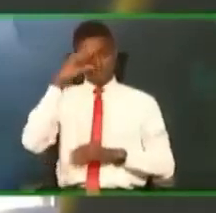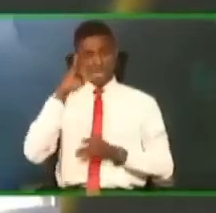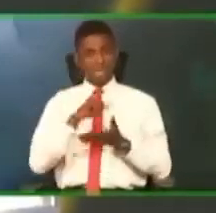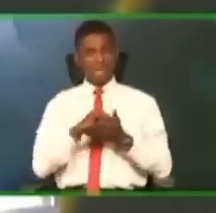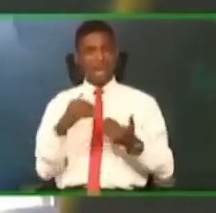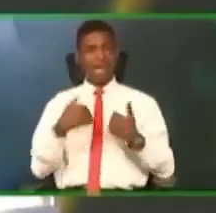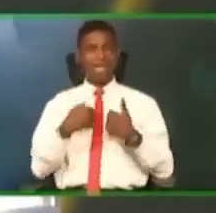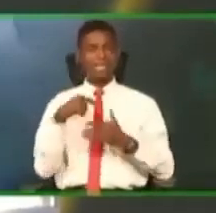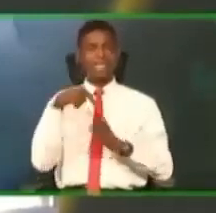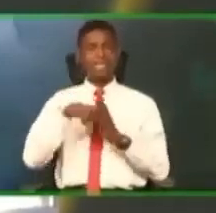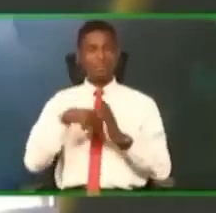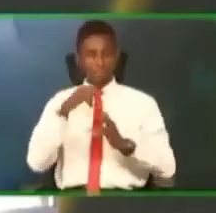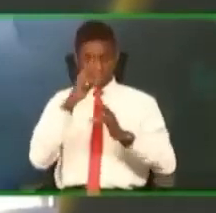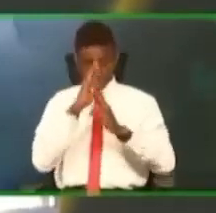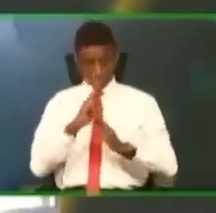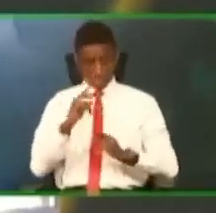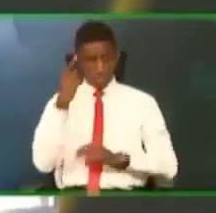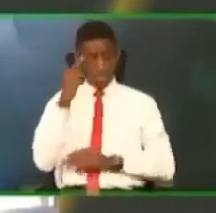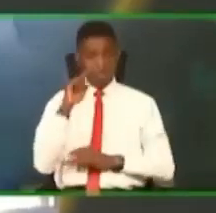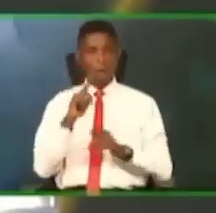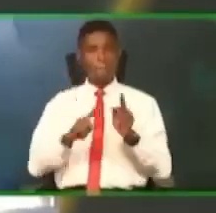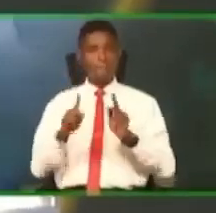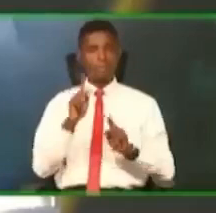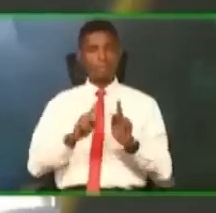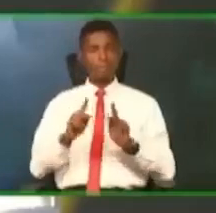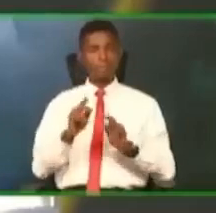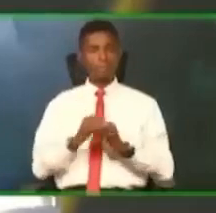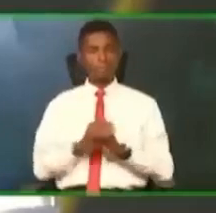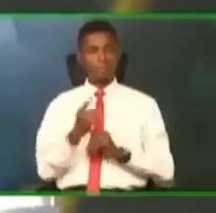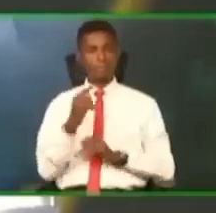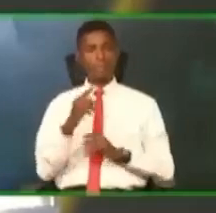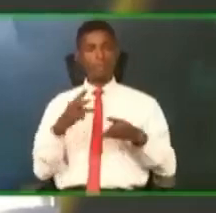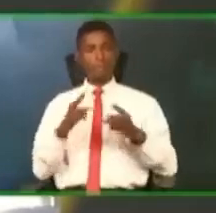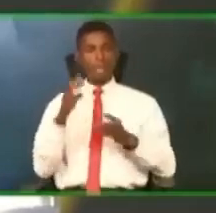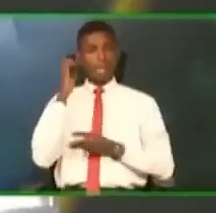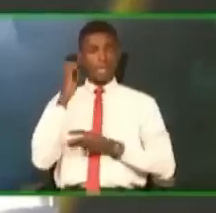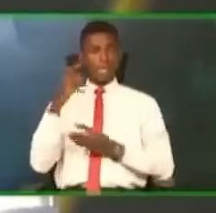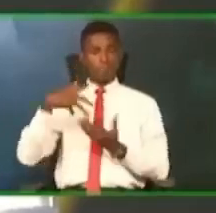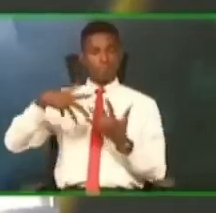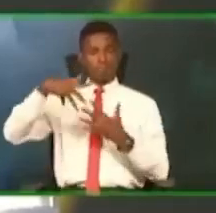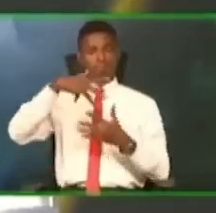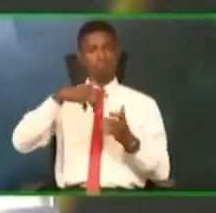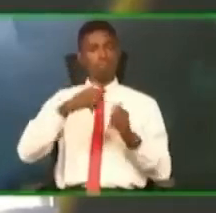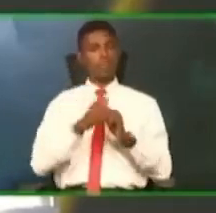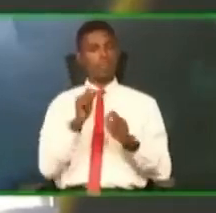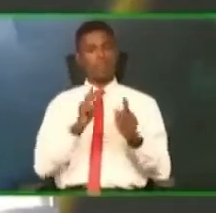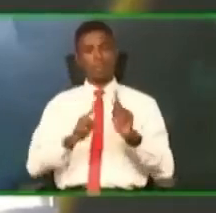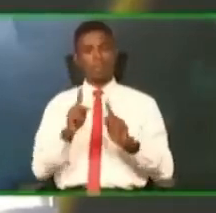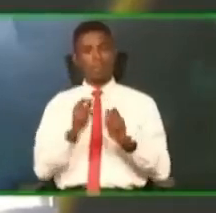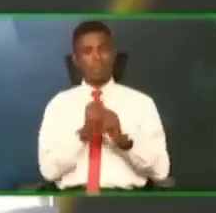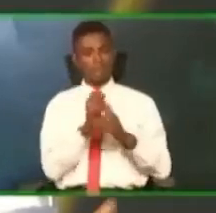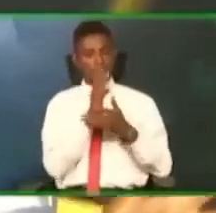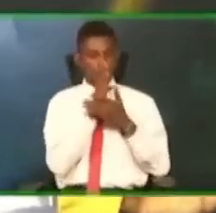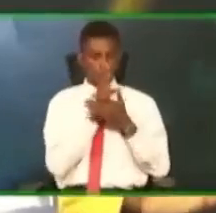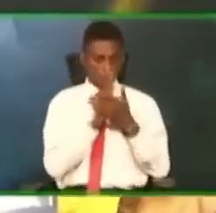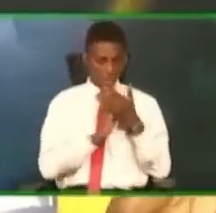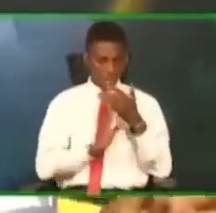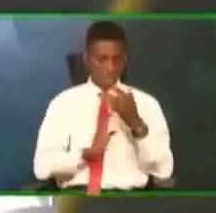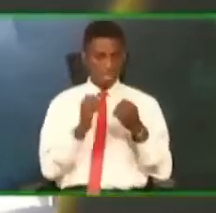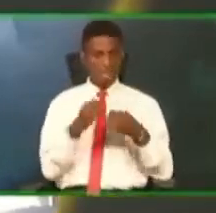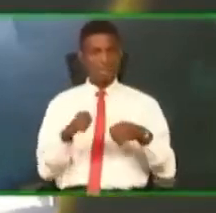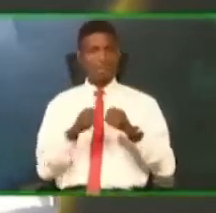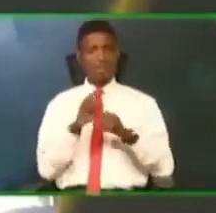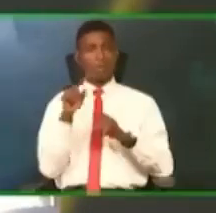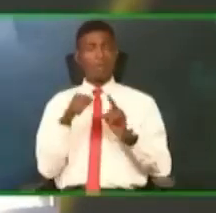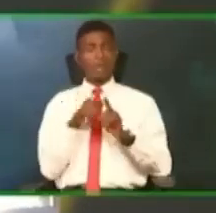deep respect for people. The way and manner in which he treats people with humility. Even when I was in the